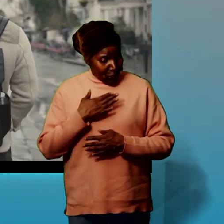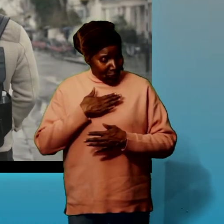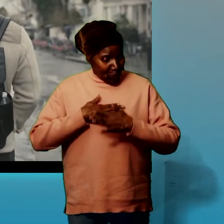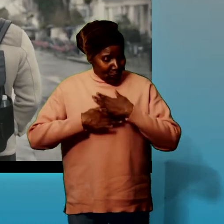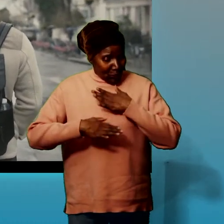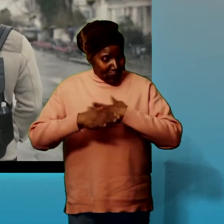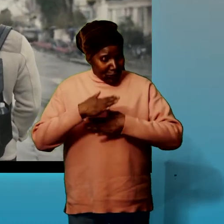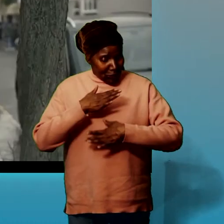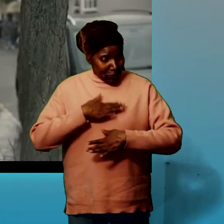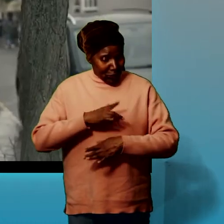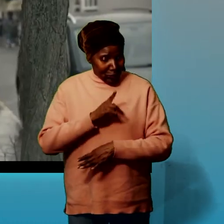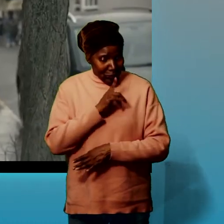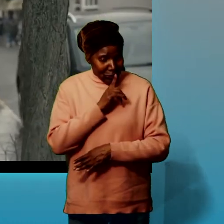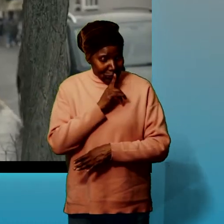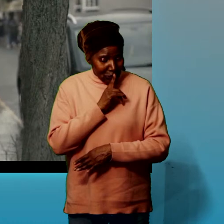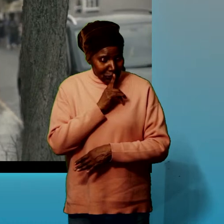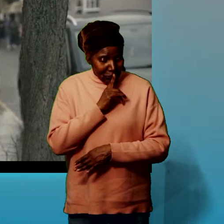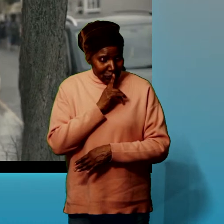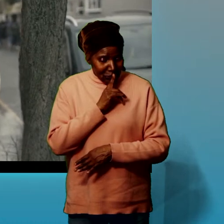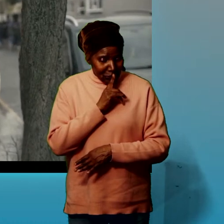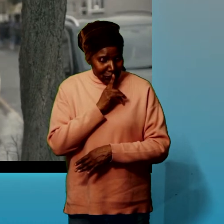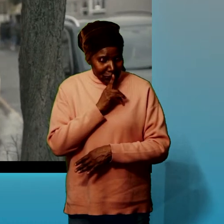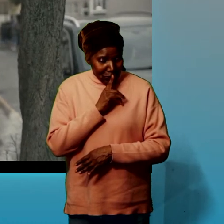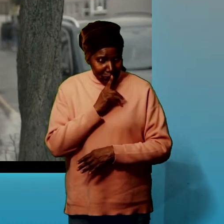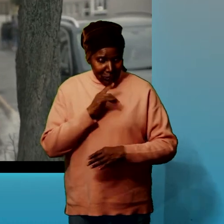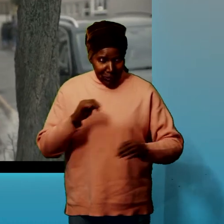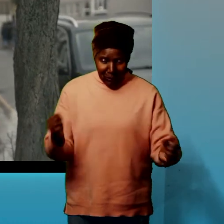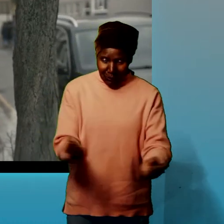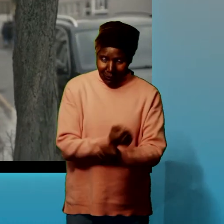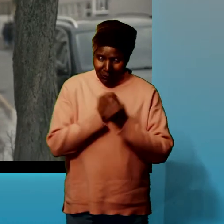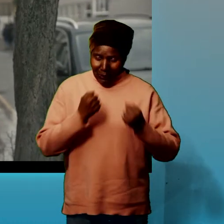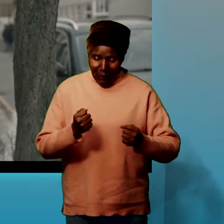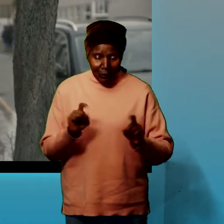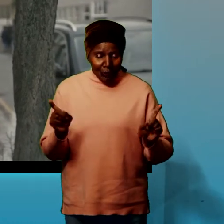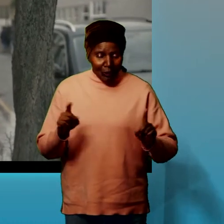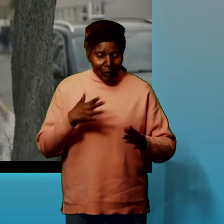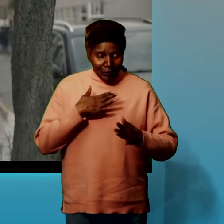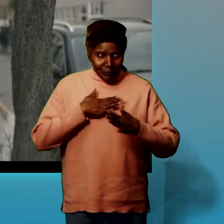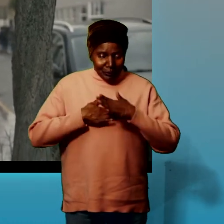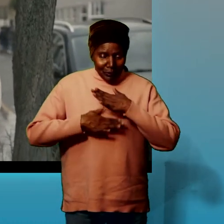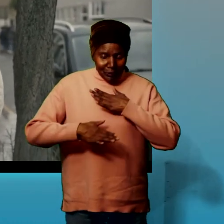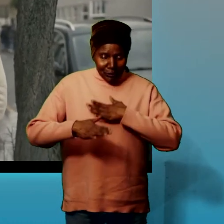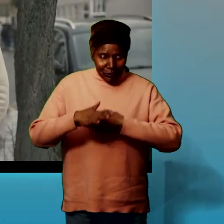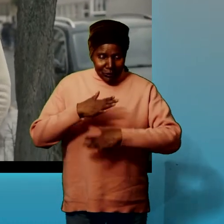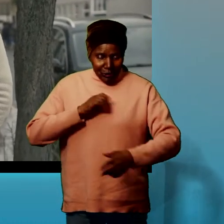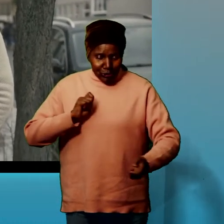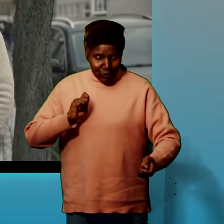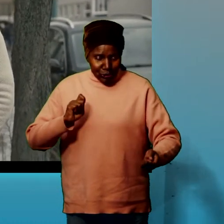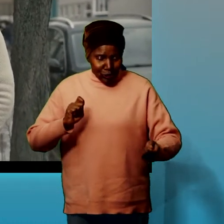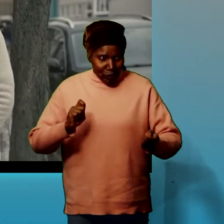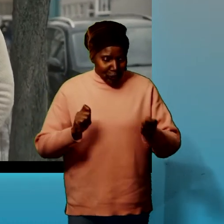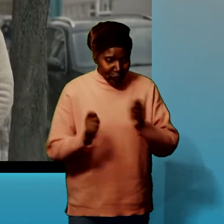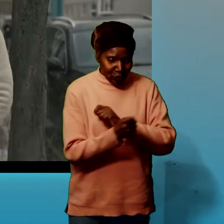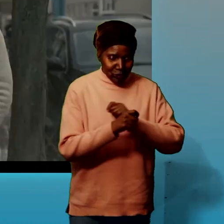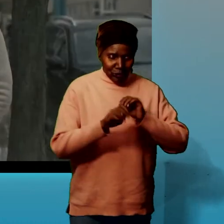silence. The power of patience changed everything.